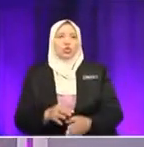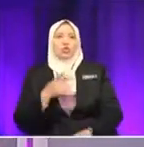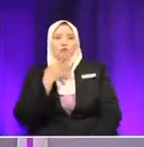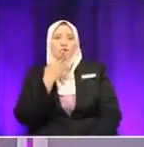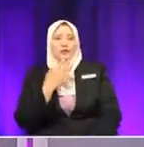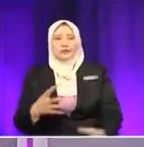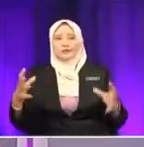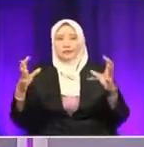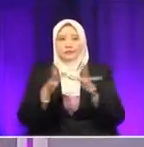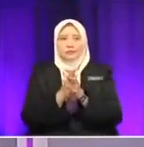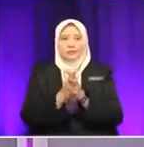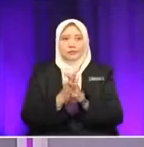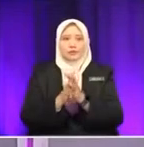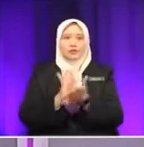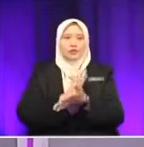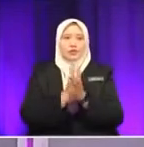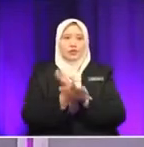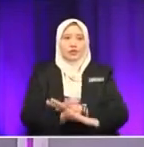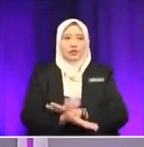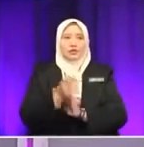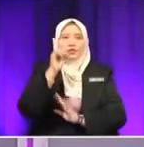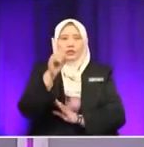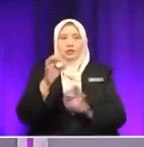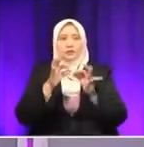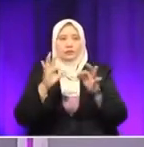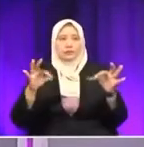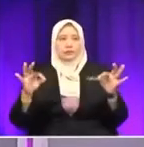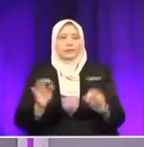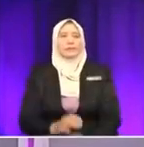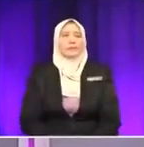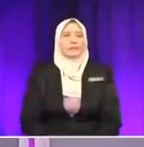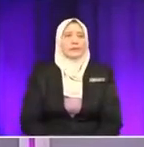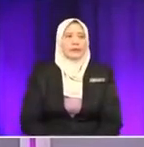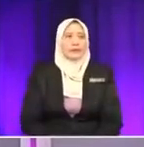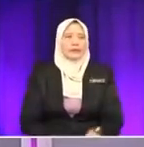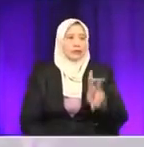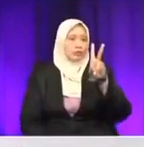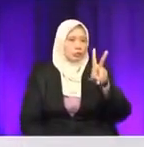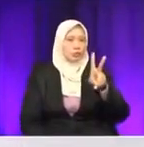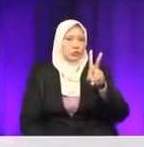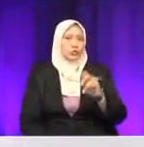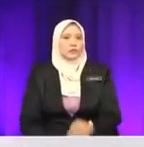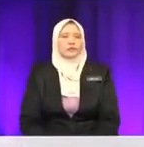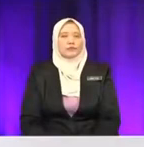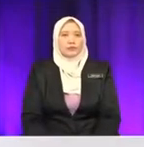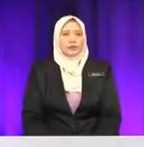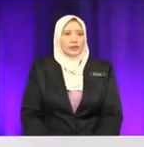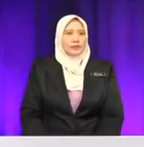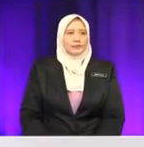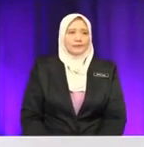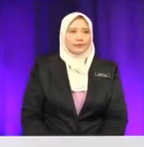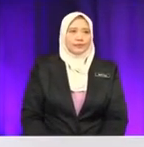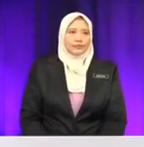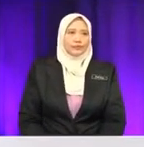combined and make it into one sentence? Okay, now let's go to the second pair, which is which represents low proficiency